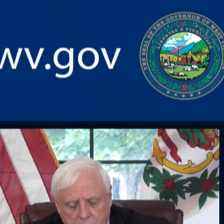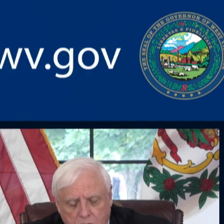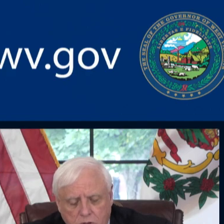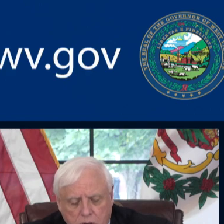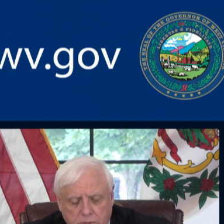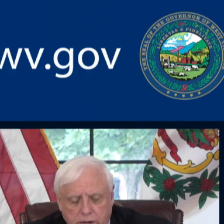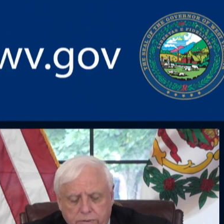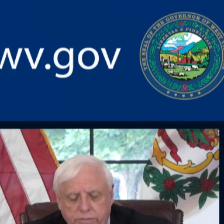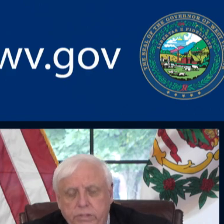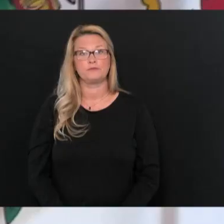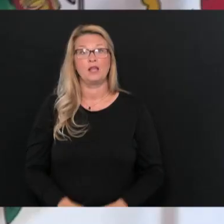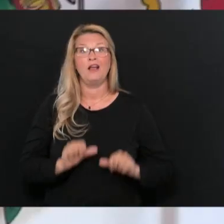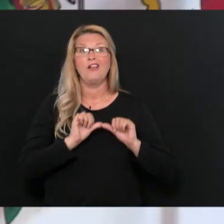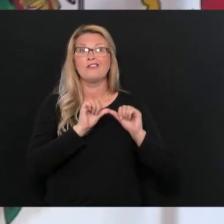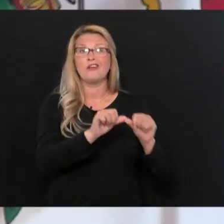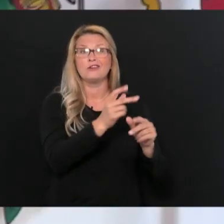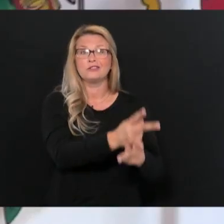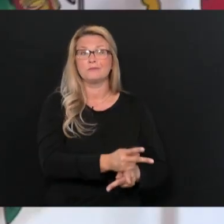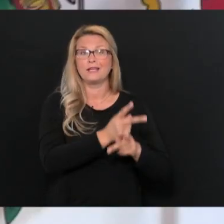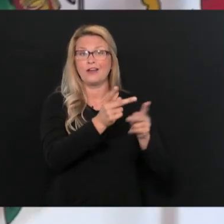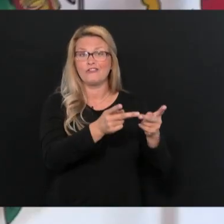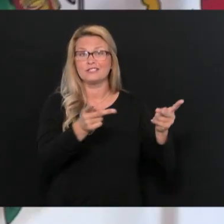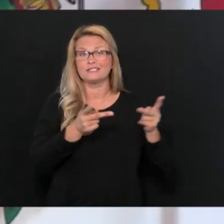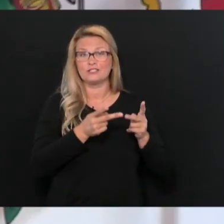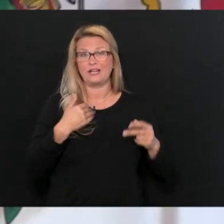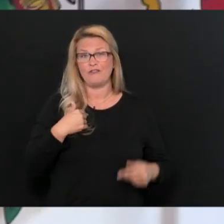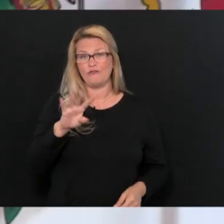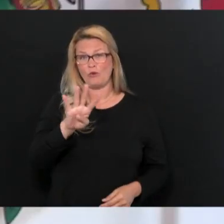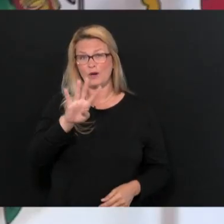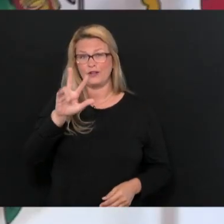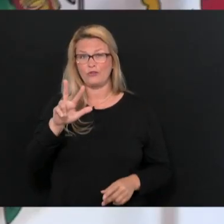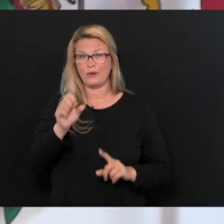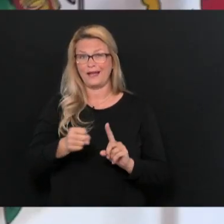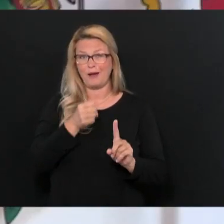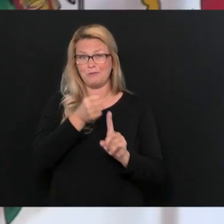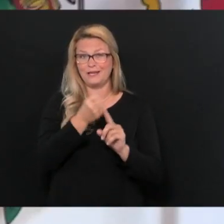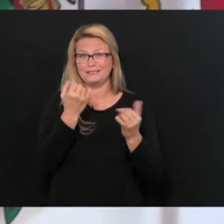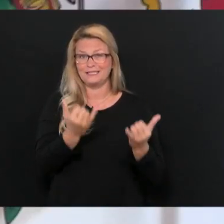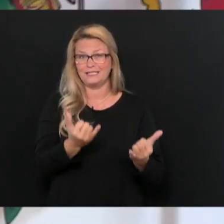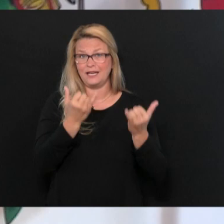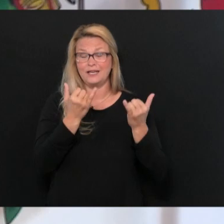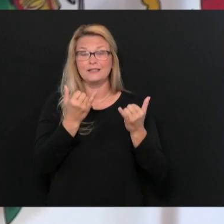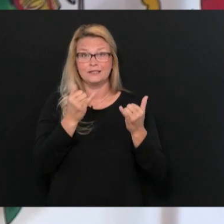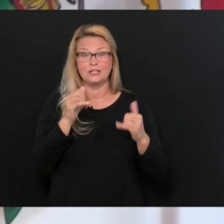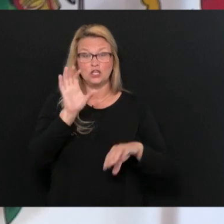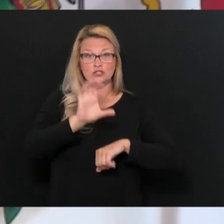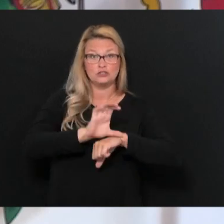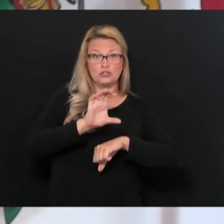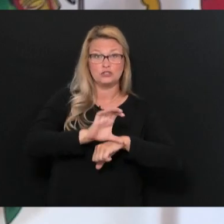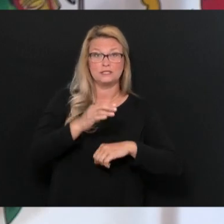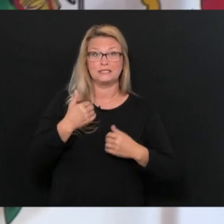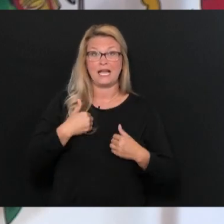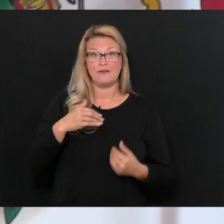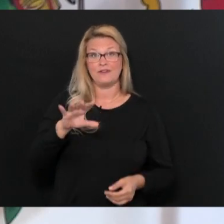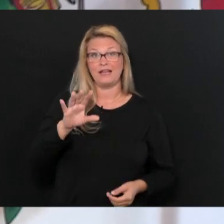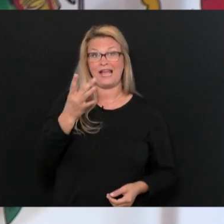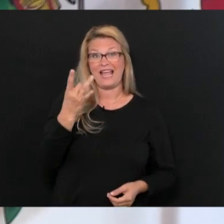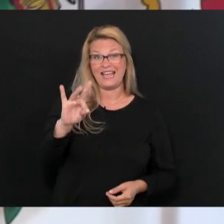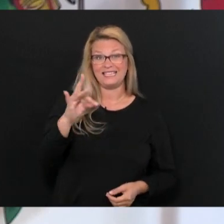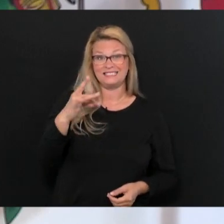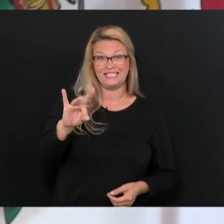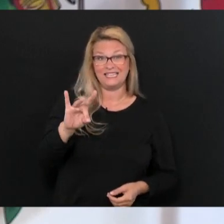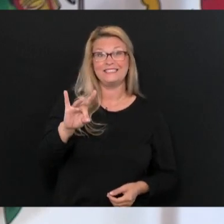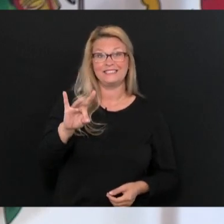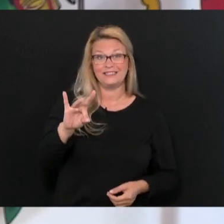Our long-term care facilities, we have 43 outbreaks today. In our churches, we have 18.